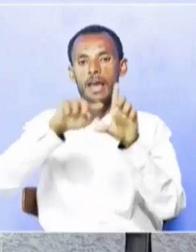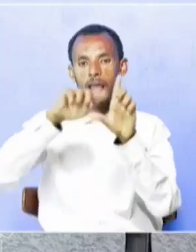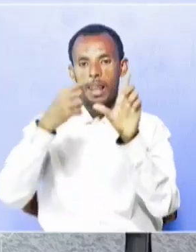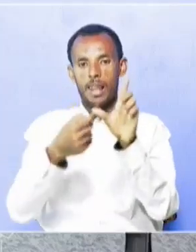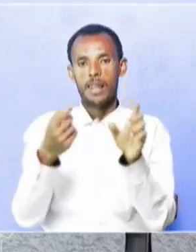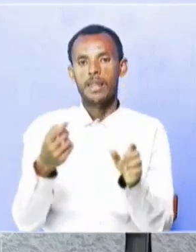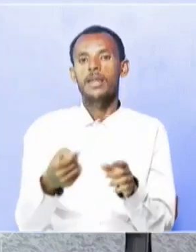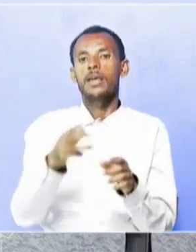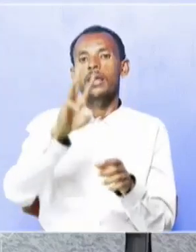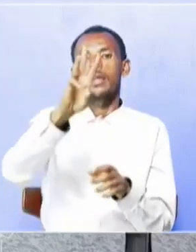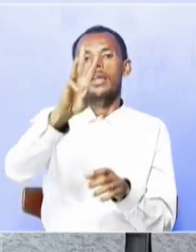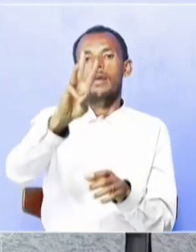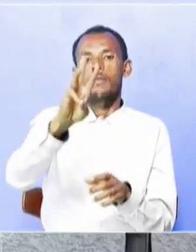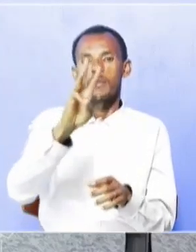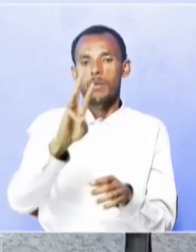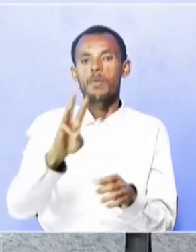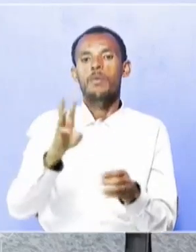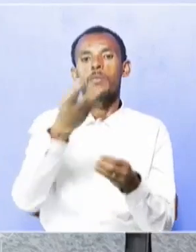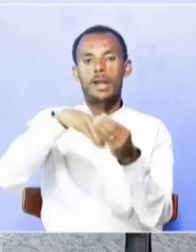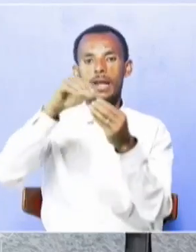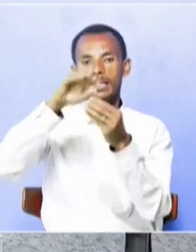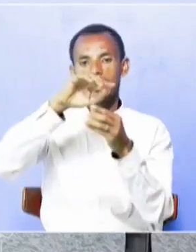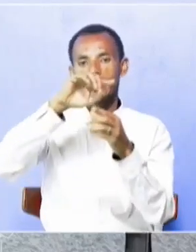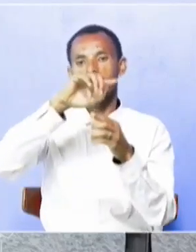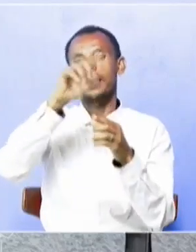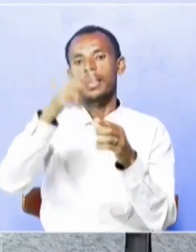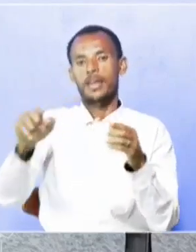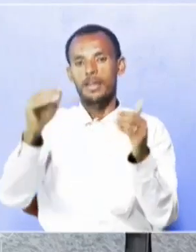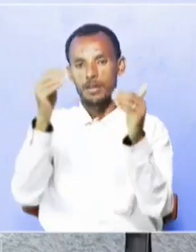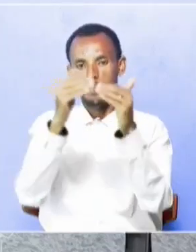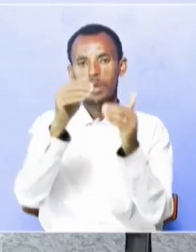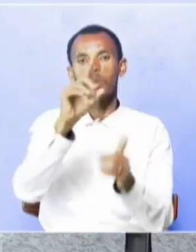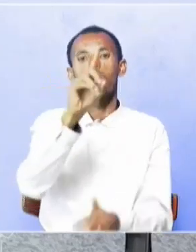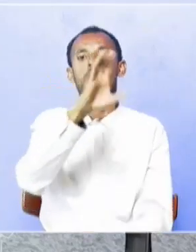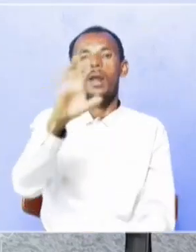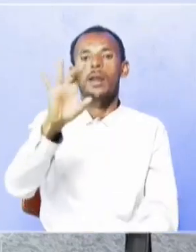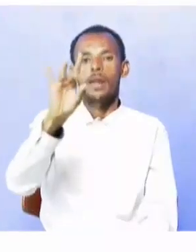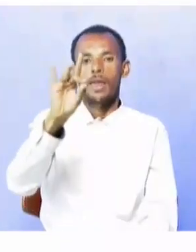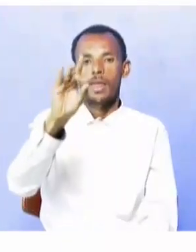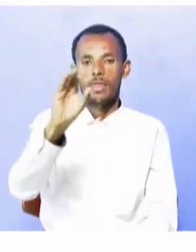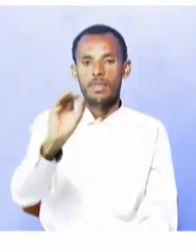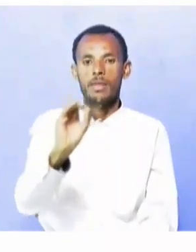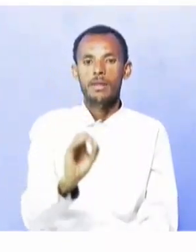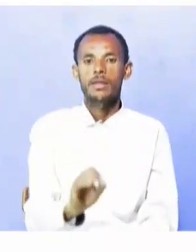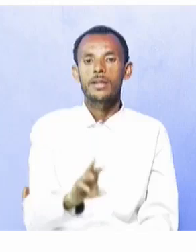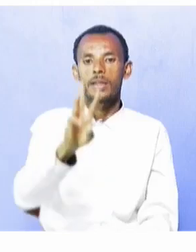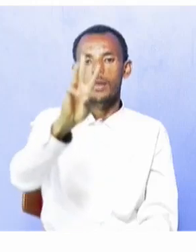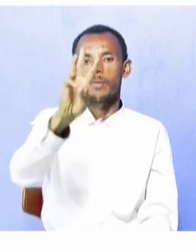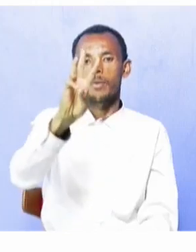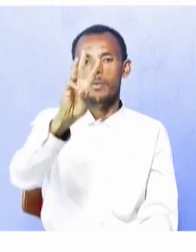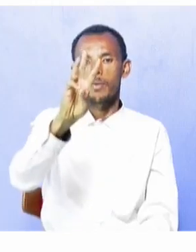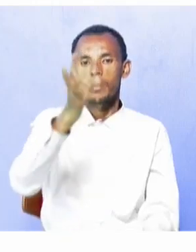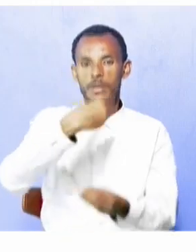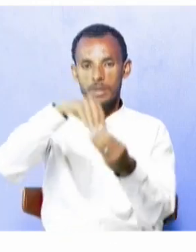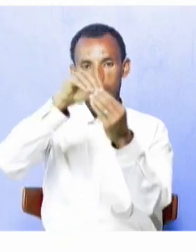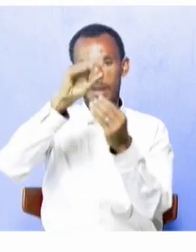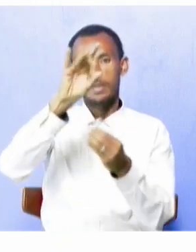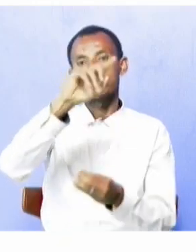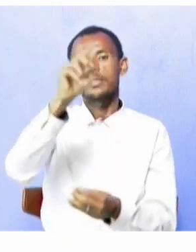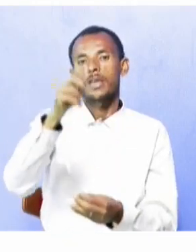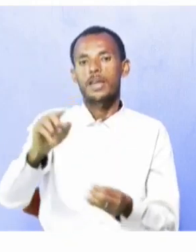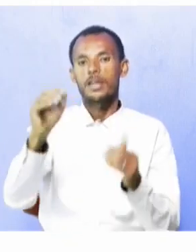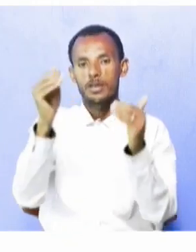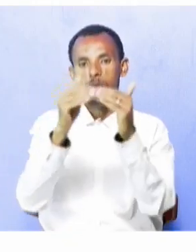So W plus Z should be 180 degrees, right? W plus Z should